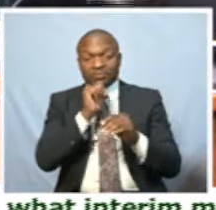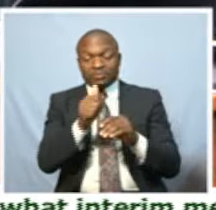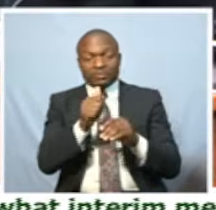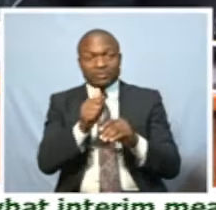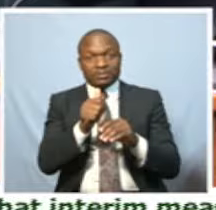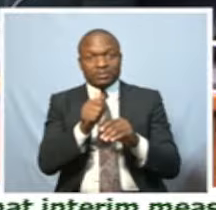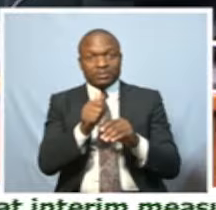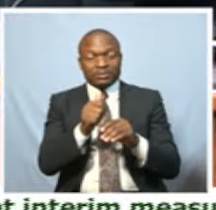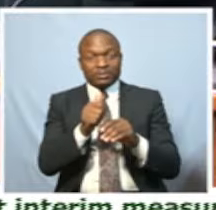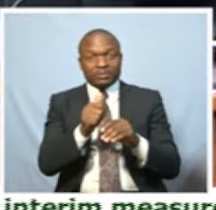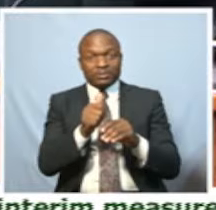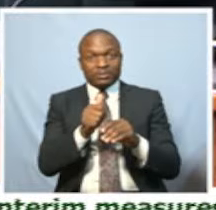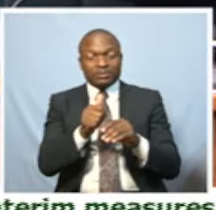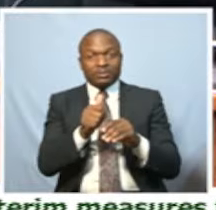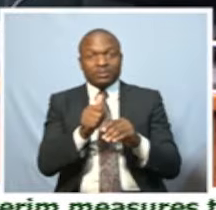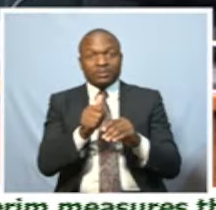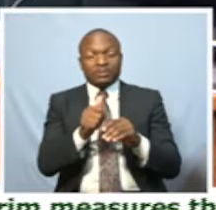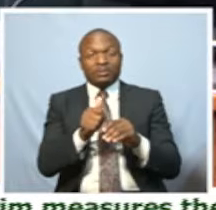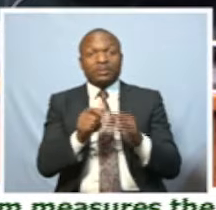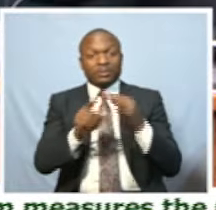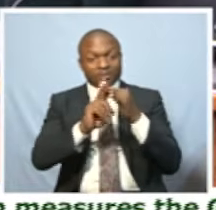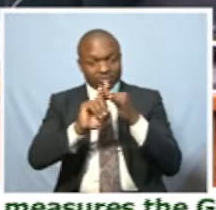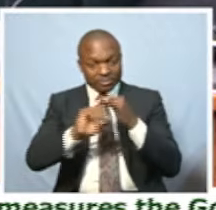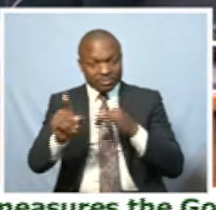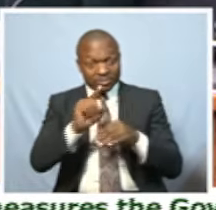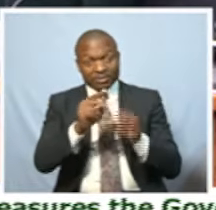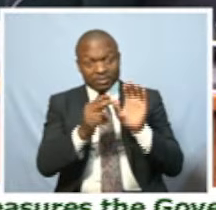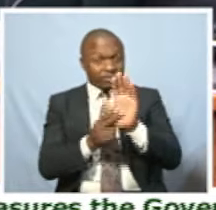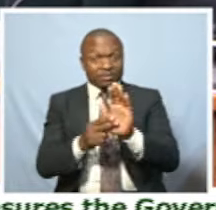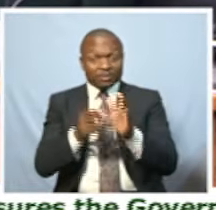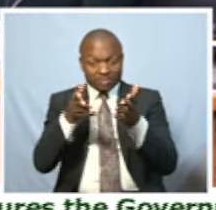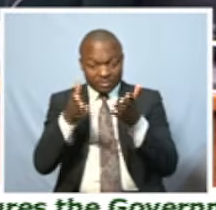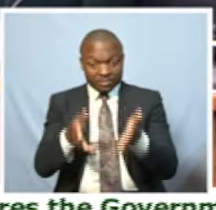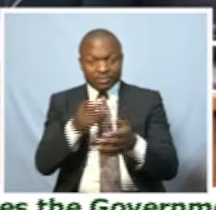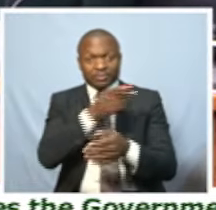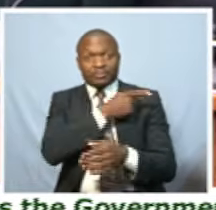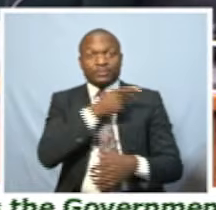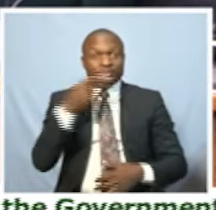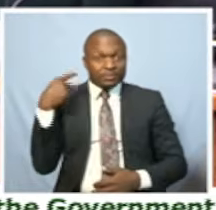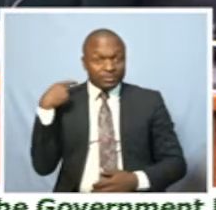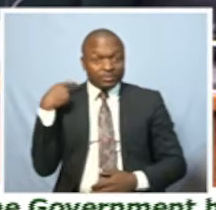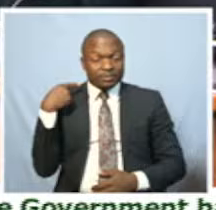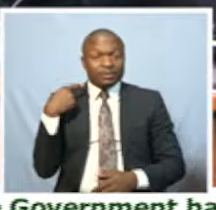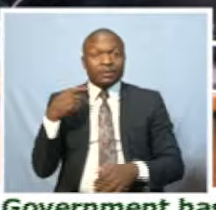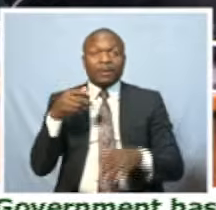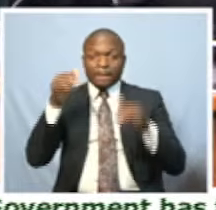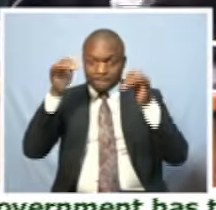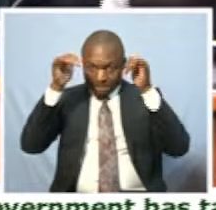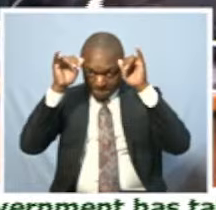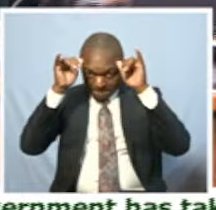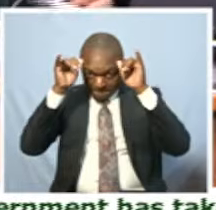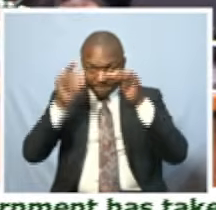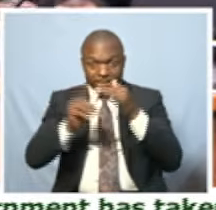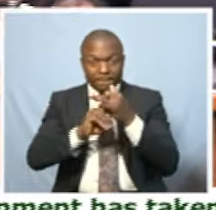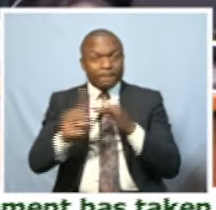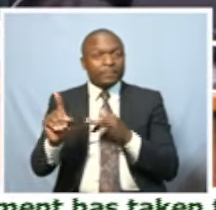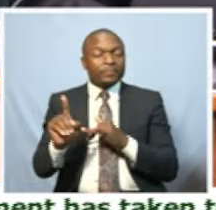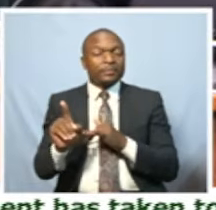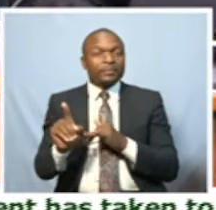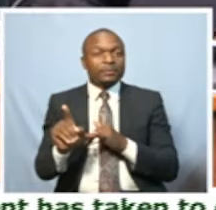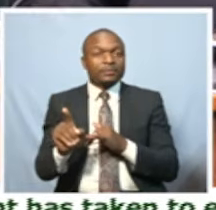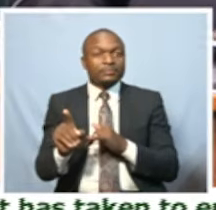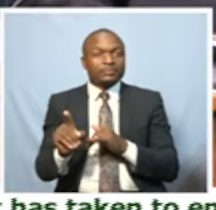wild and go into the bush. As he indicated here on the floor of the House, that Keto had gone wild and went into the